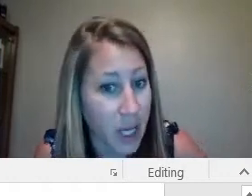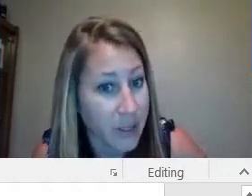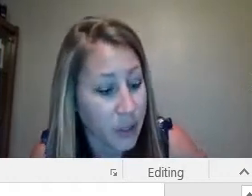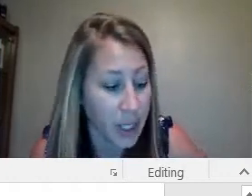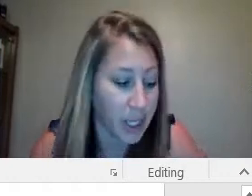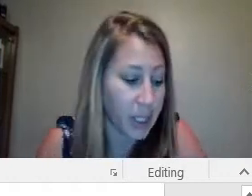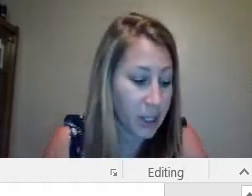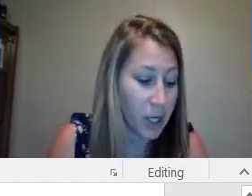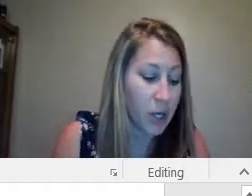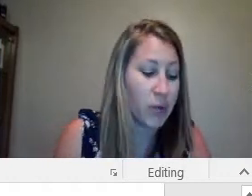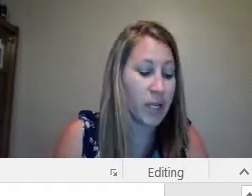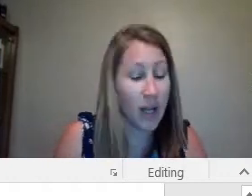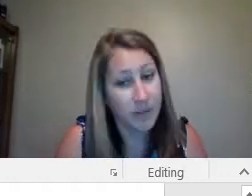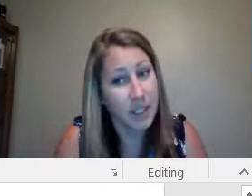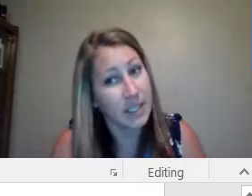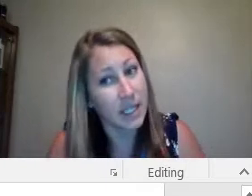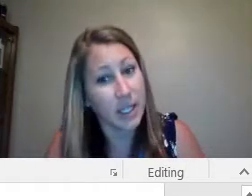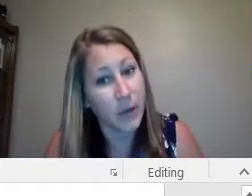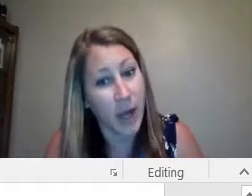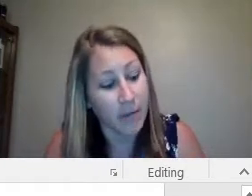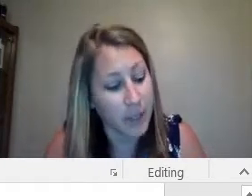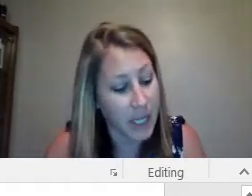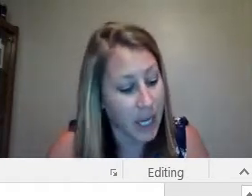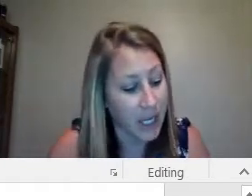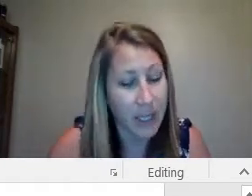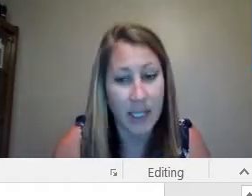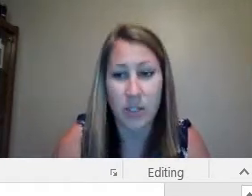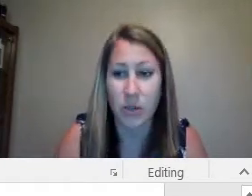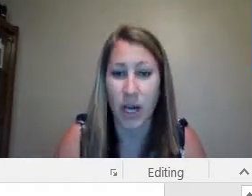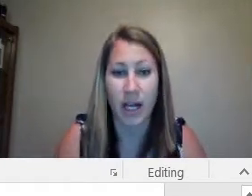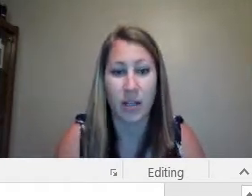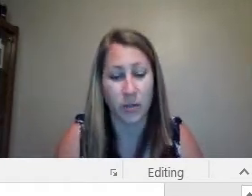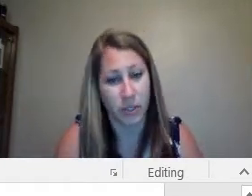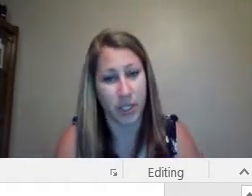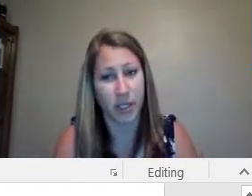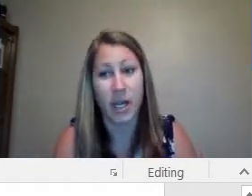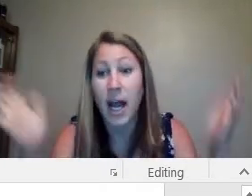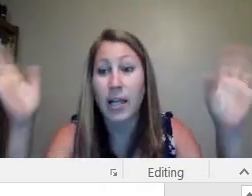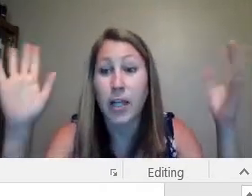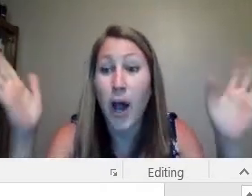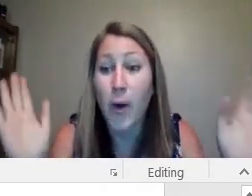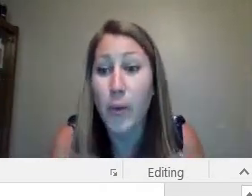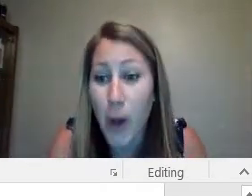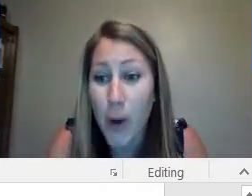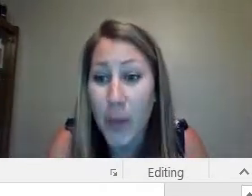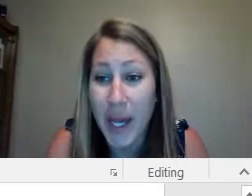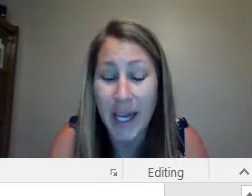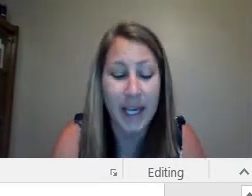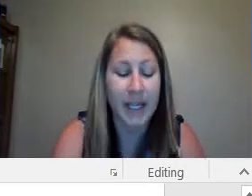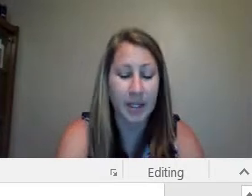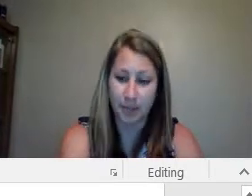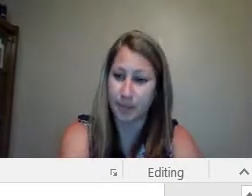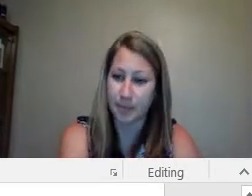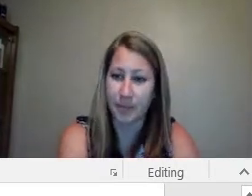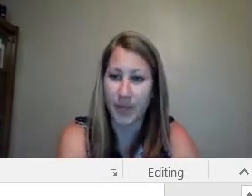so glad you're here. We love to see you every day. Let's do the hello cheer. Hello,